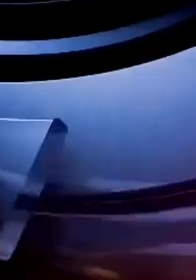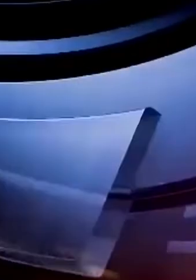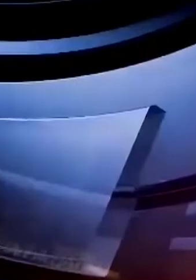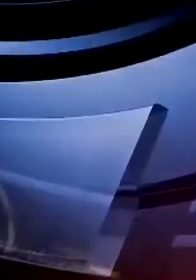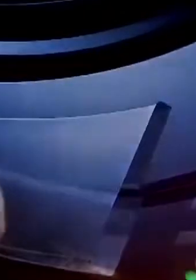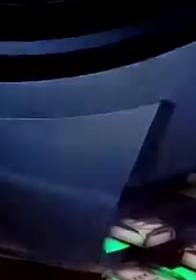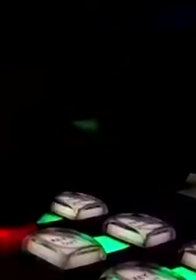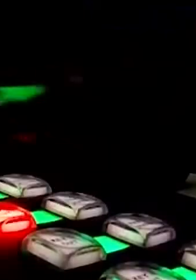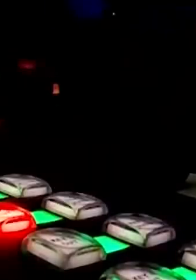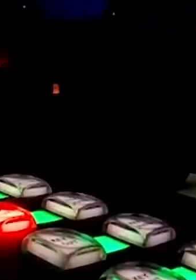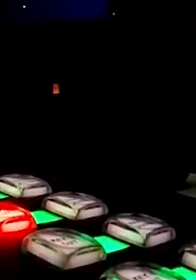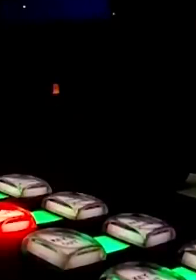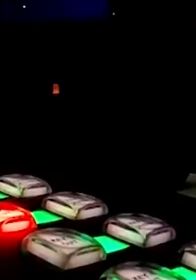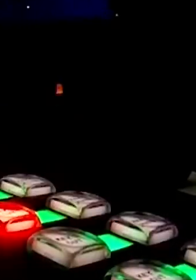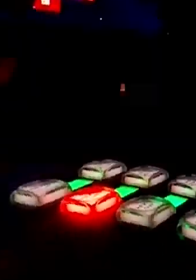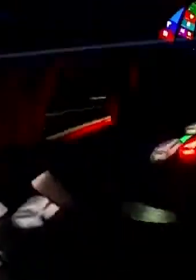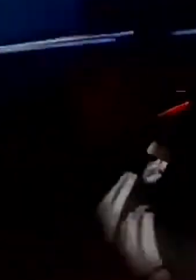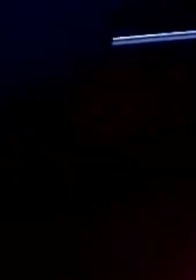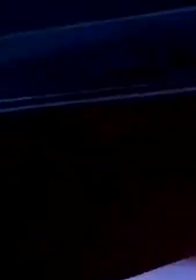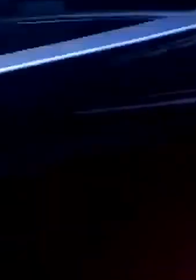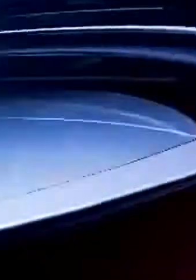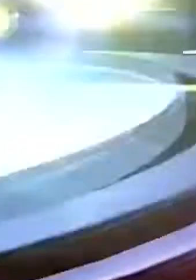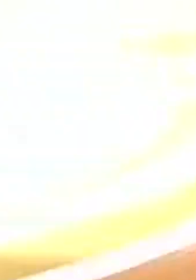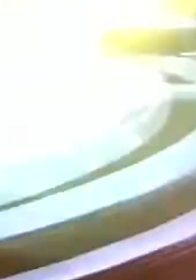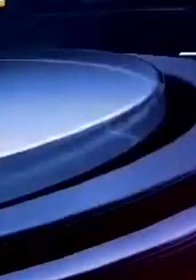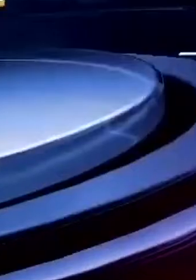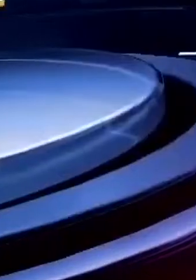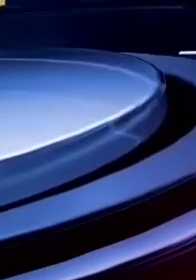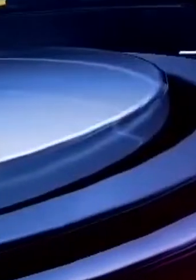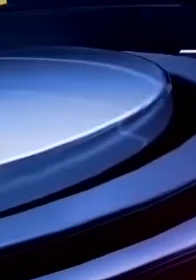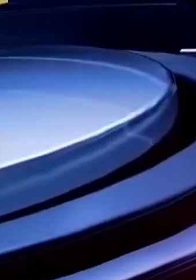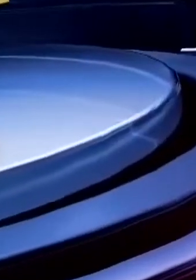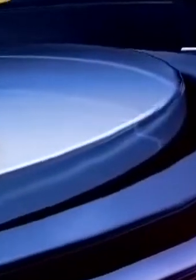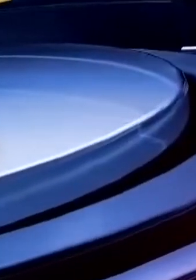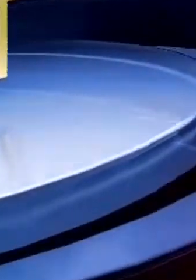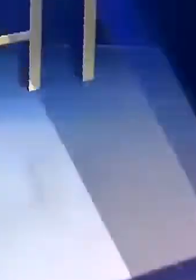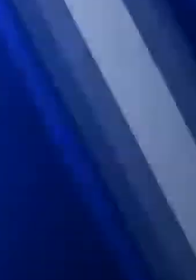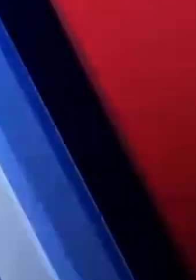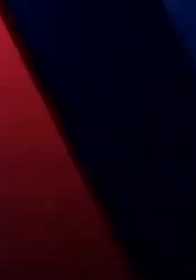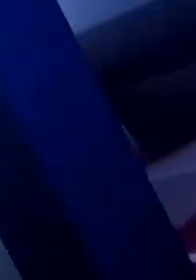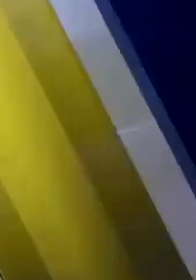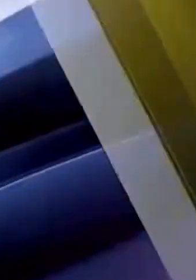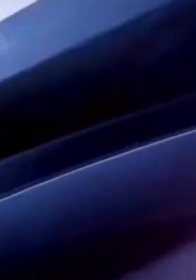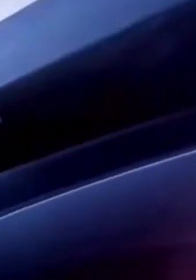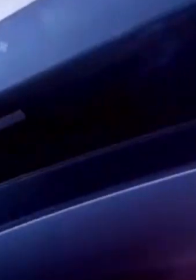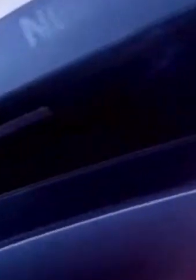Broadcasting from our studios in the Pines, St. Michael, this is CBC Newsnight, starting now.